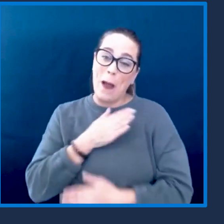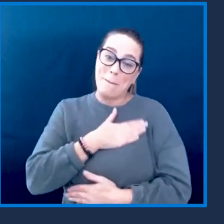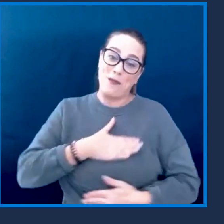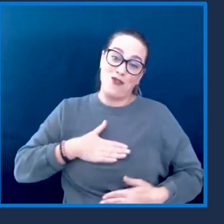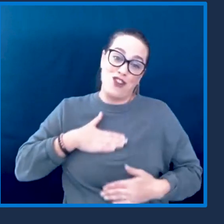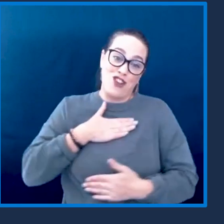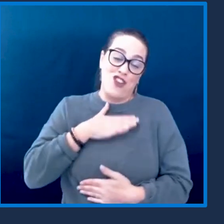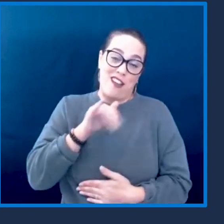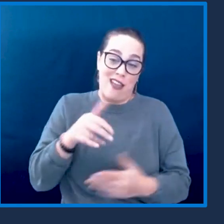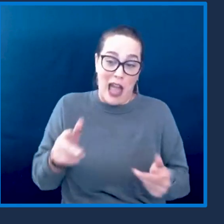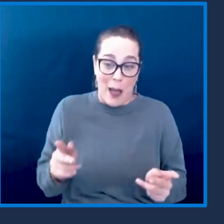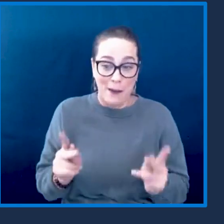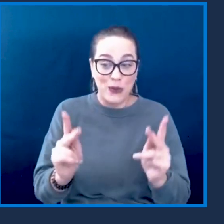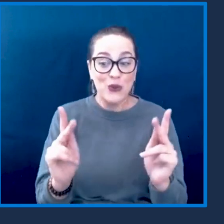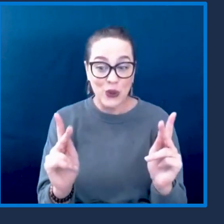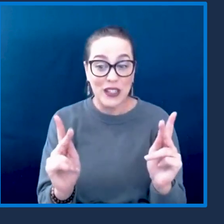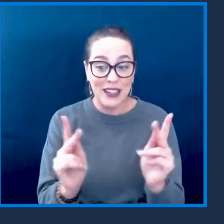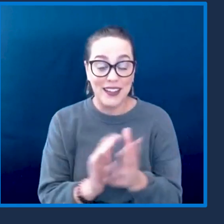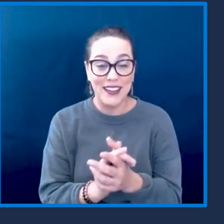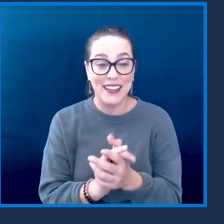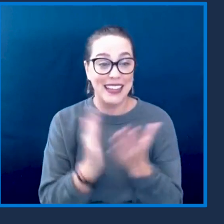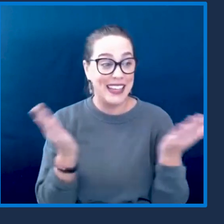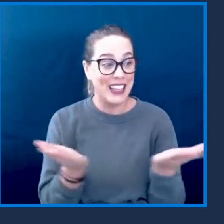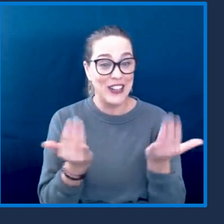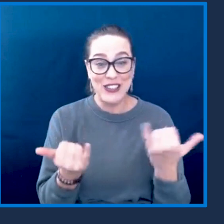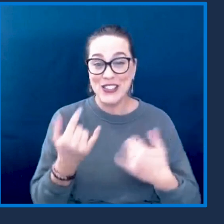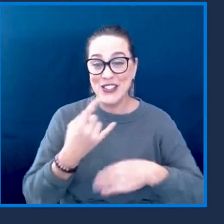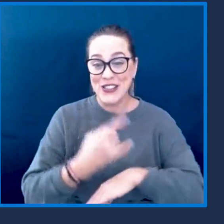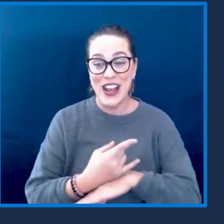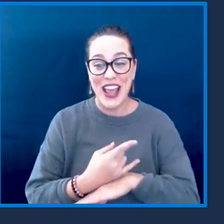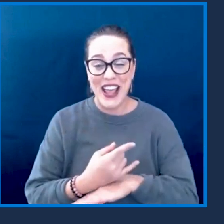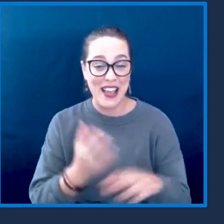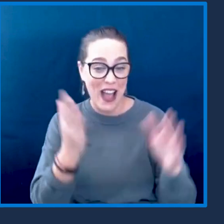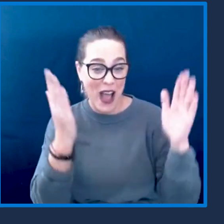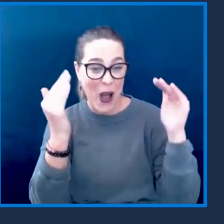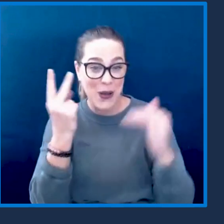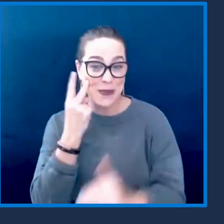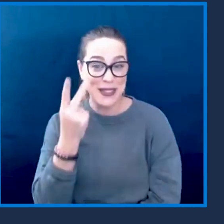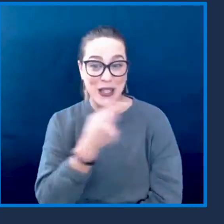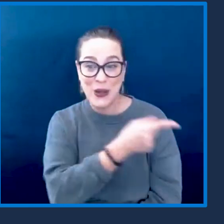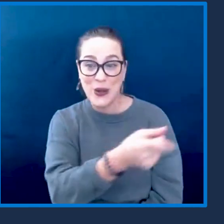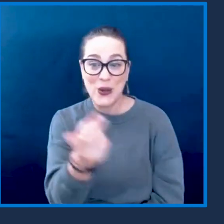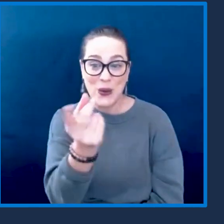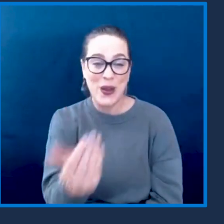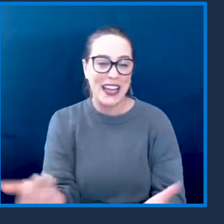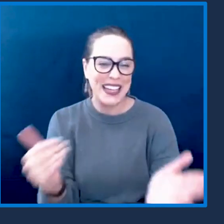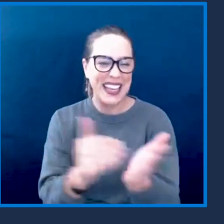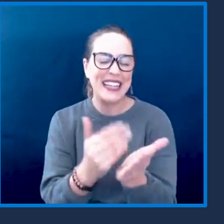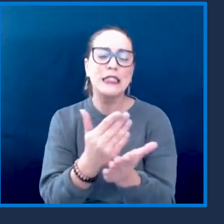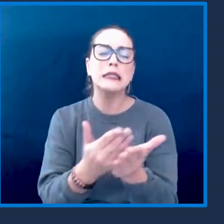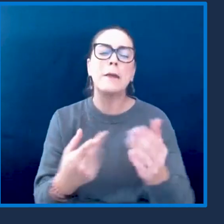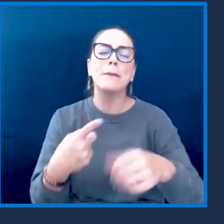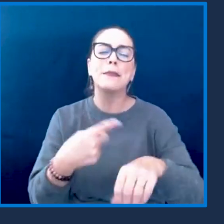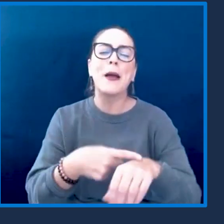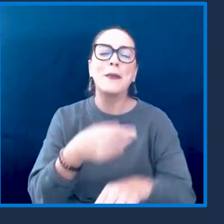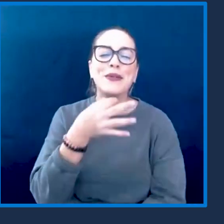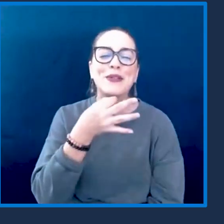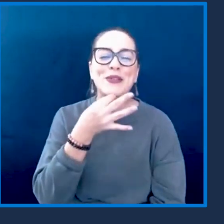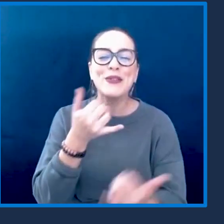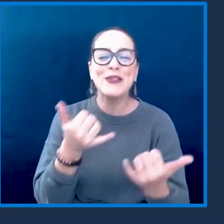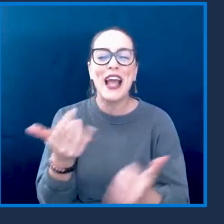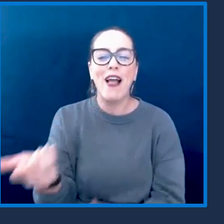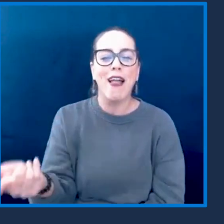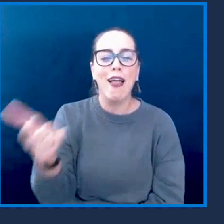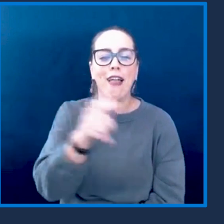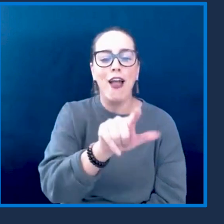the opportunity to be here today, and I hope to see you all again sometime soon. I'm going to turn this back